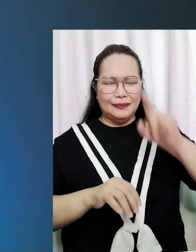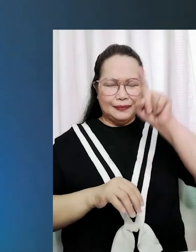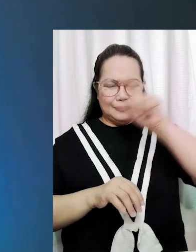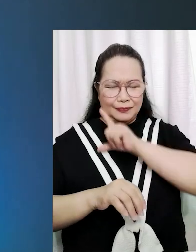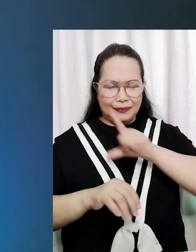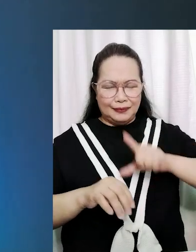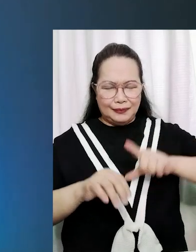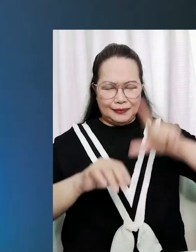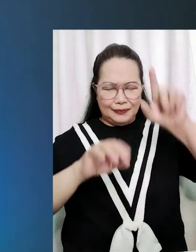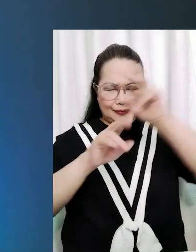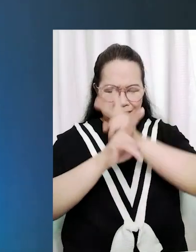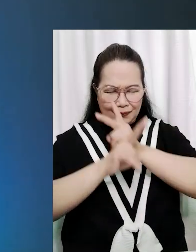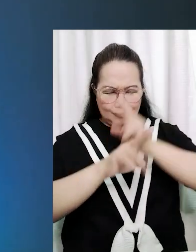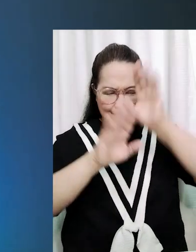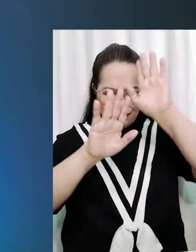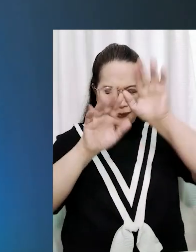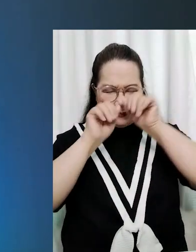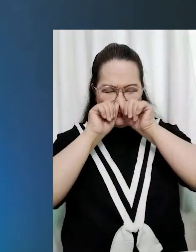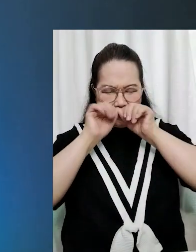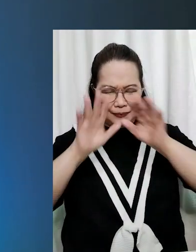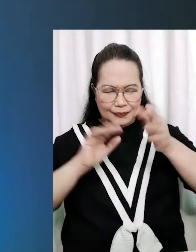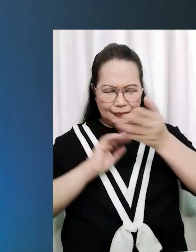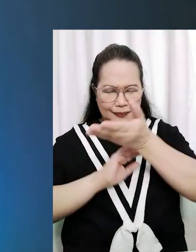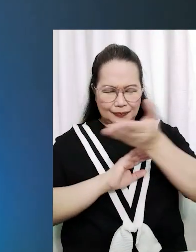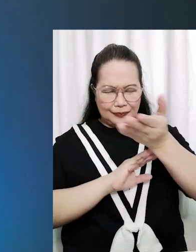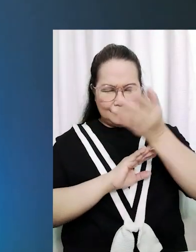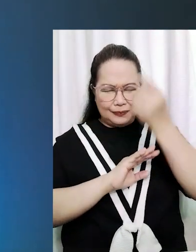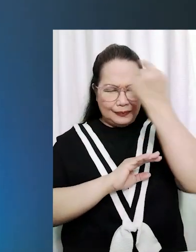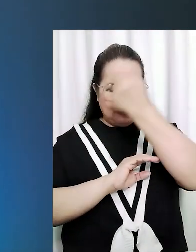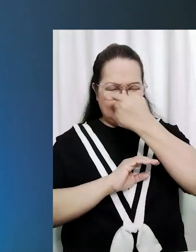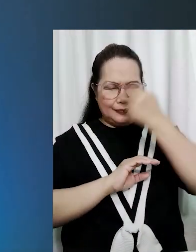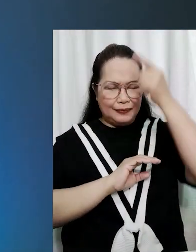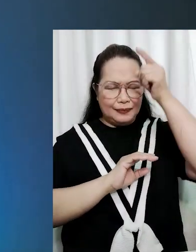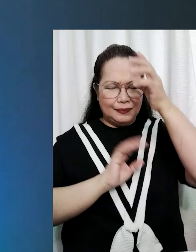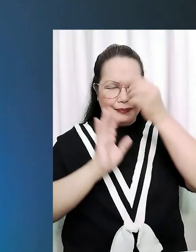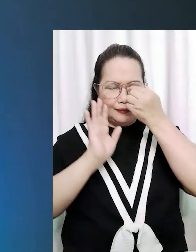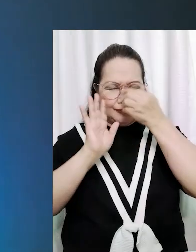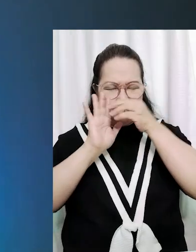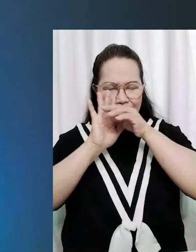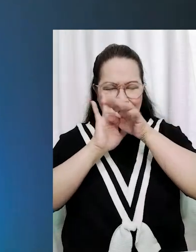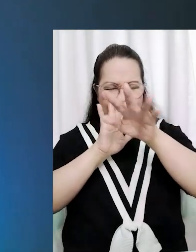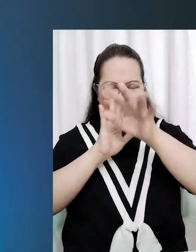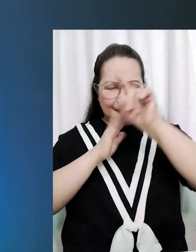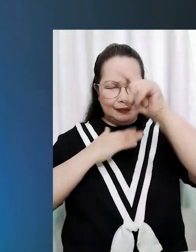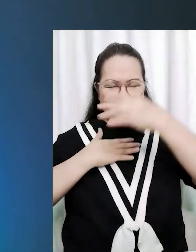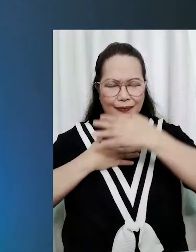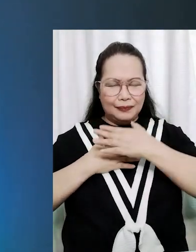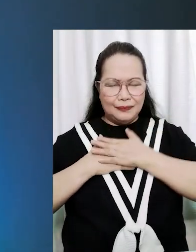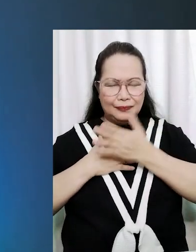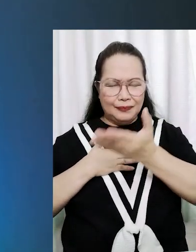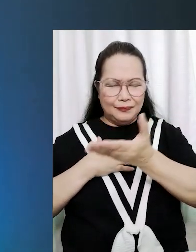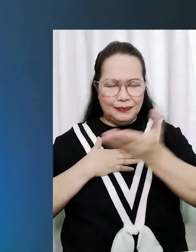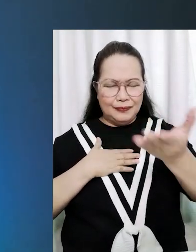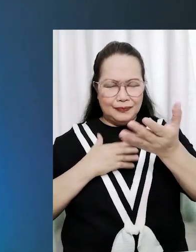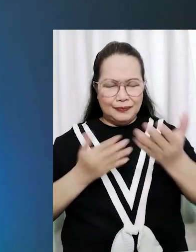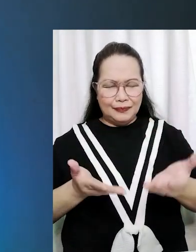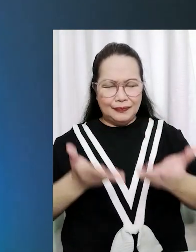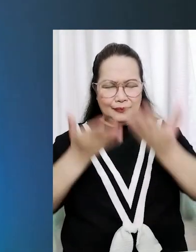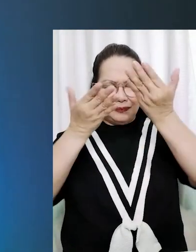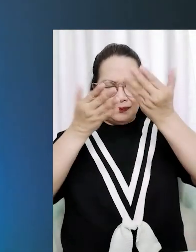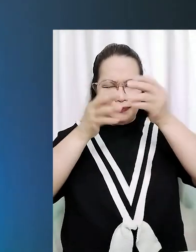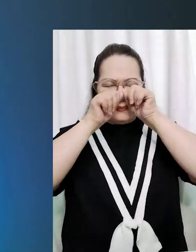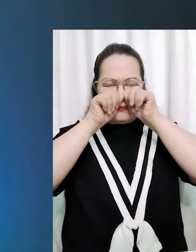The Lord bless you and keep you. The Lord make his face to shine upon you and be gracious to you. The Lord lift up